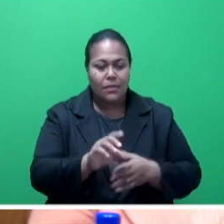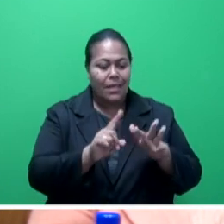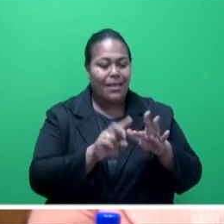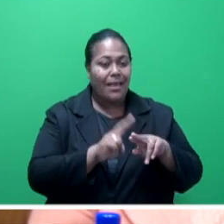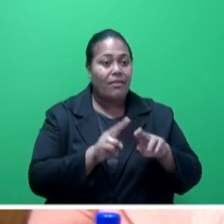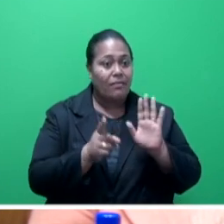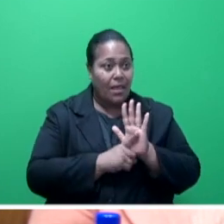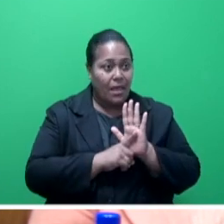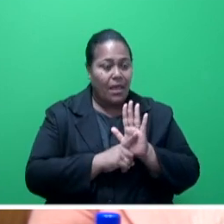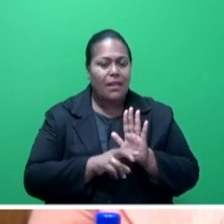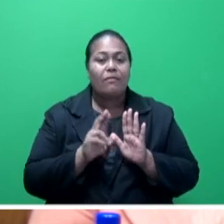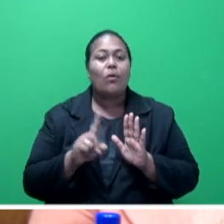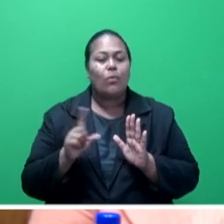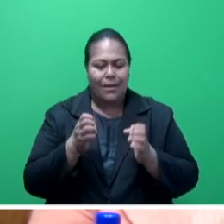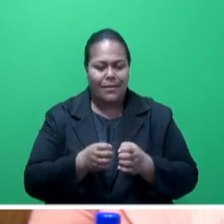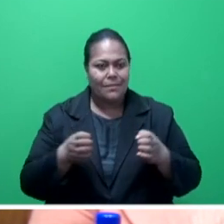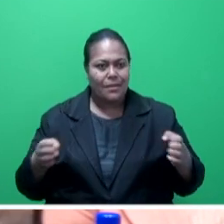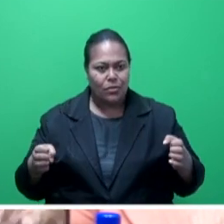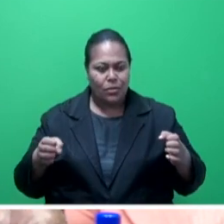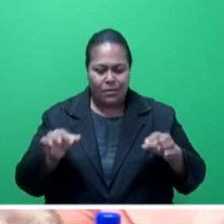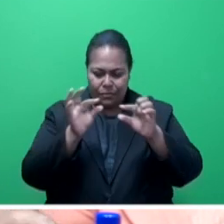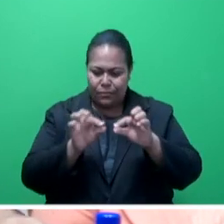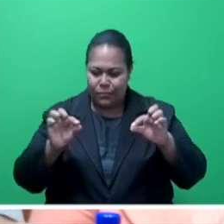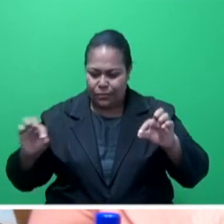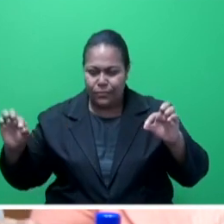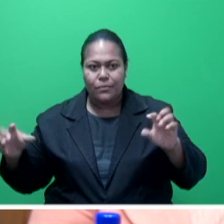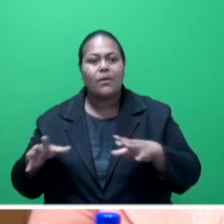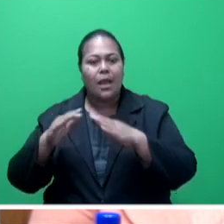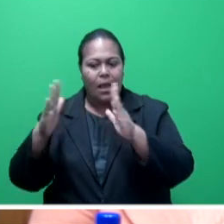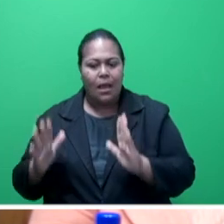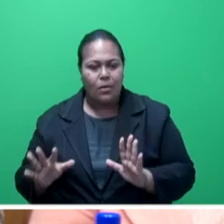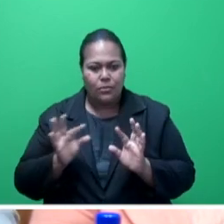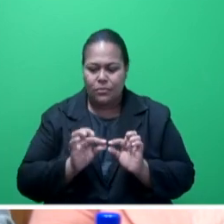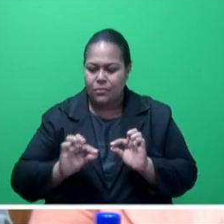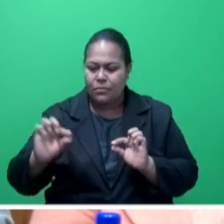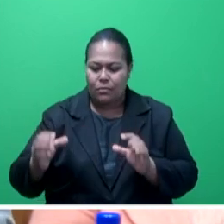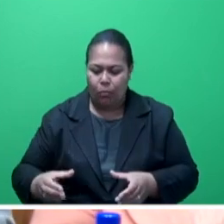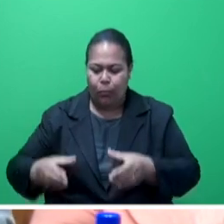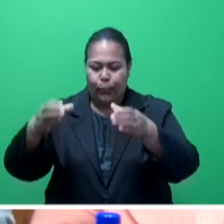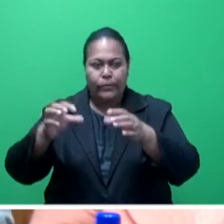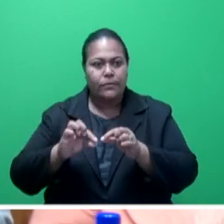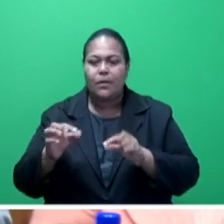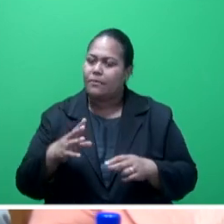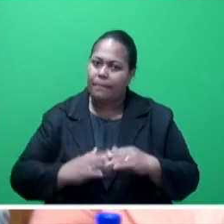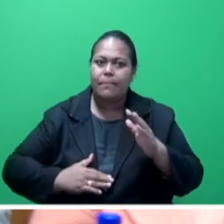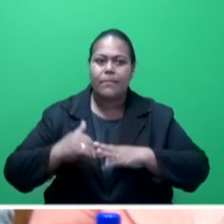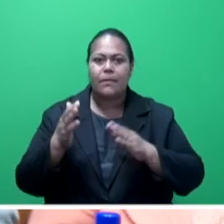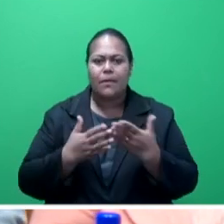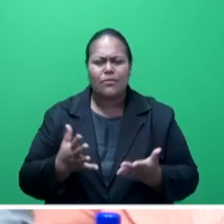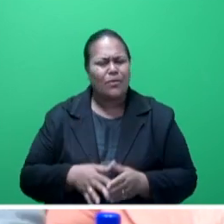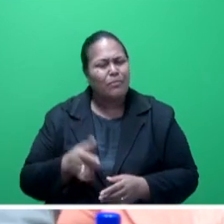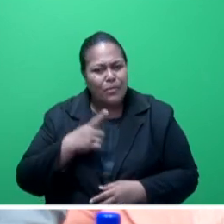Head 50 for grid extension and house wiring. The benefits of this investment are far-reaching for daily living